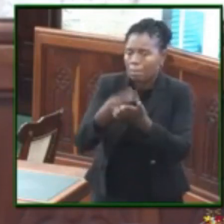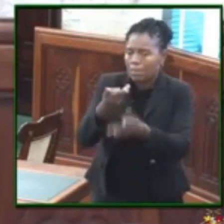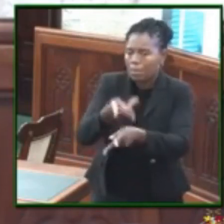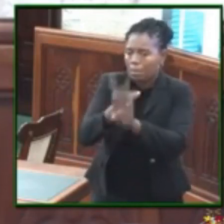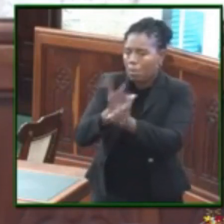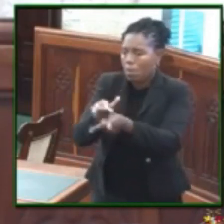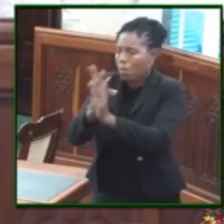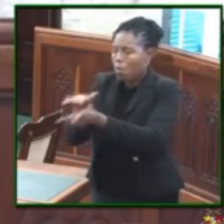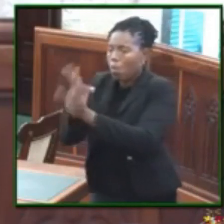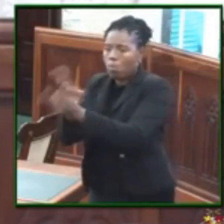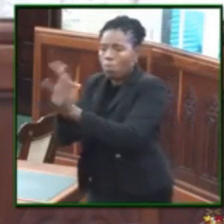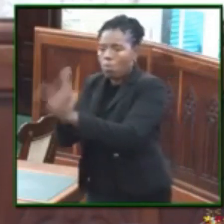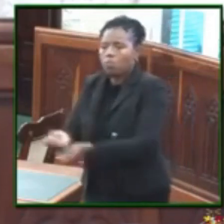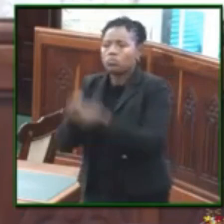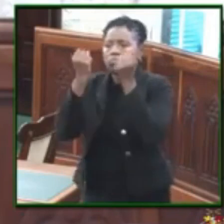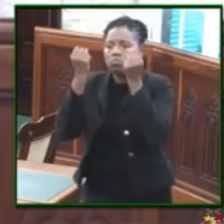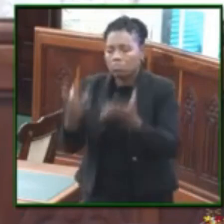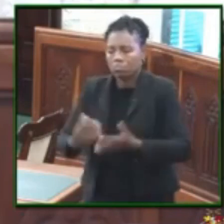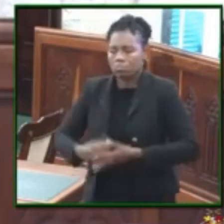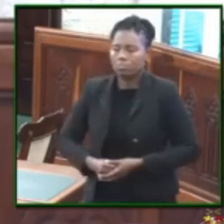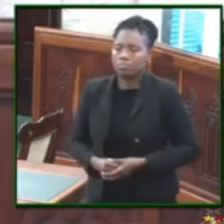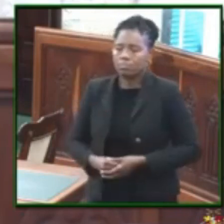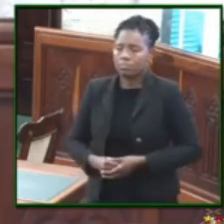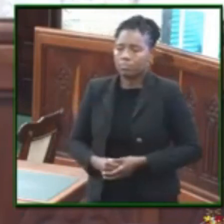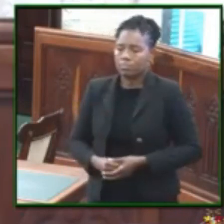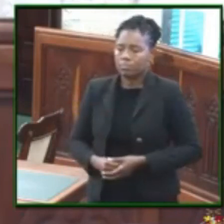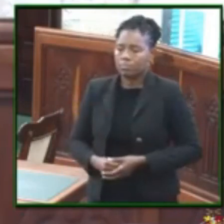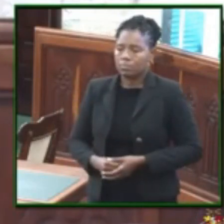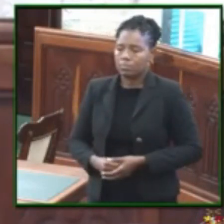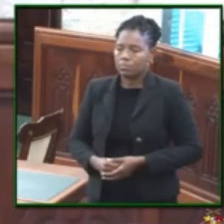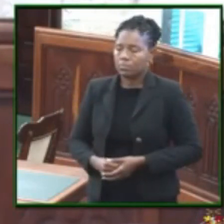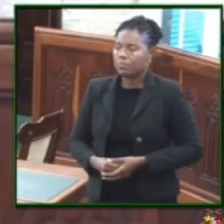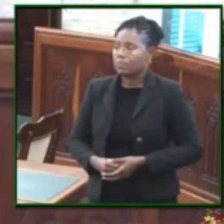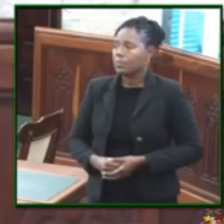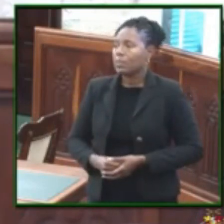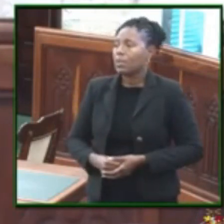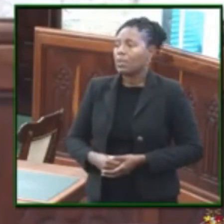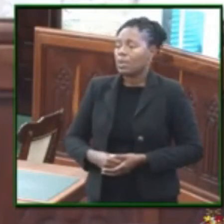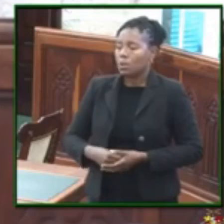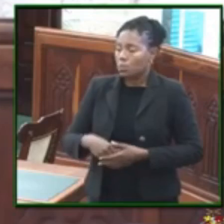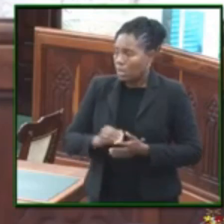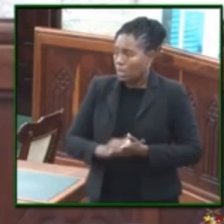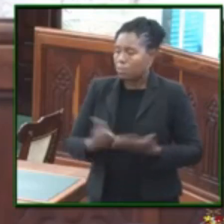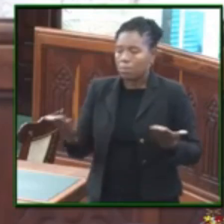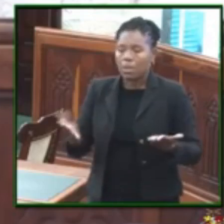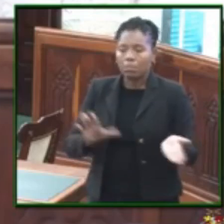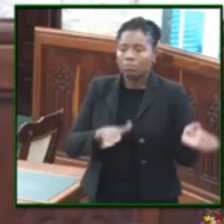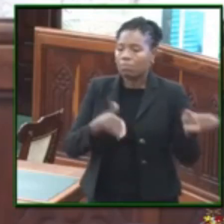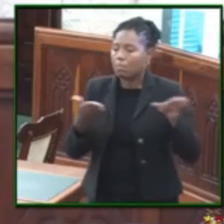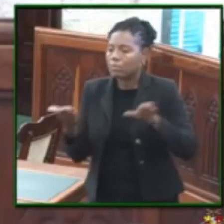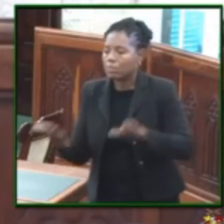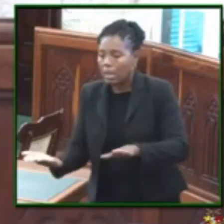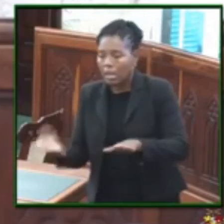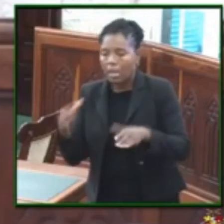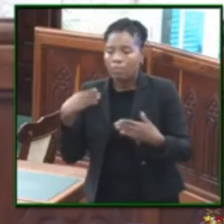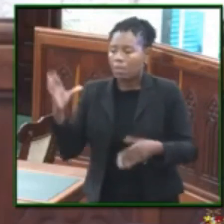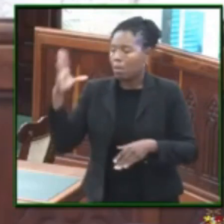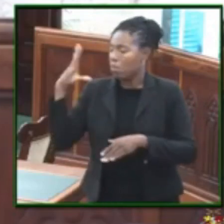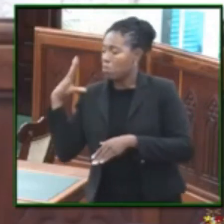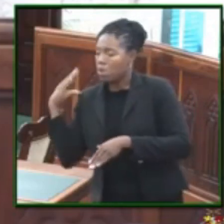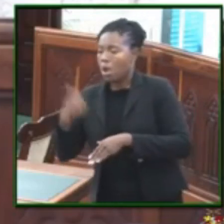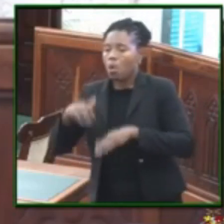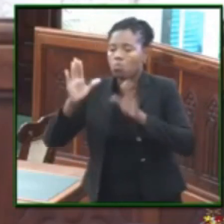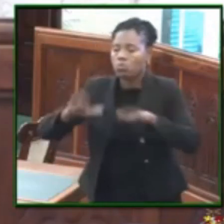that we are borrowing too much, and that we may pass to the great beyond and leave this burden with our children